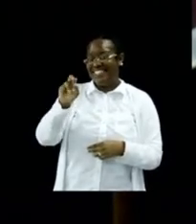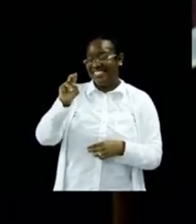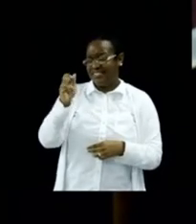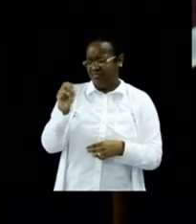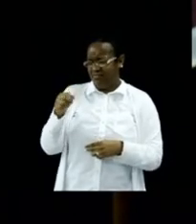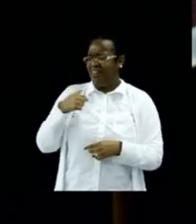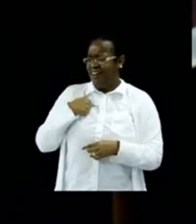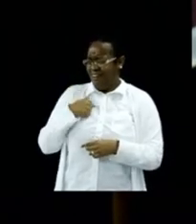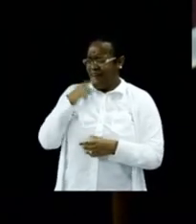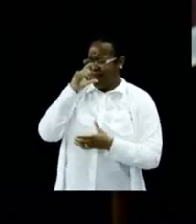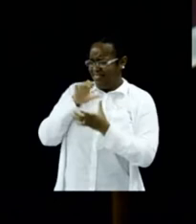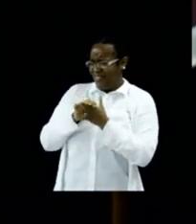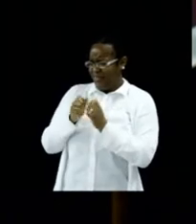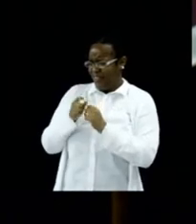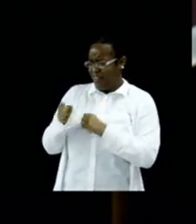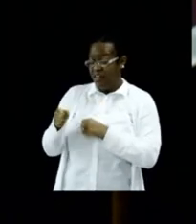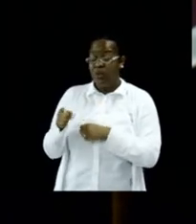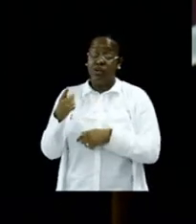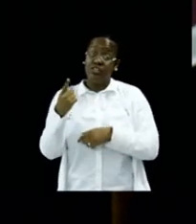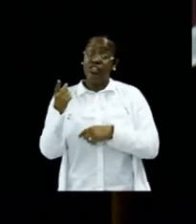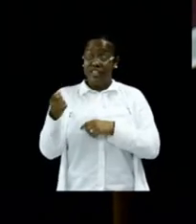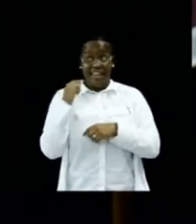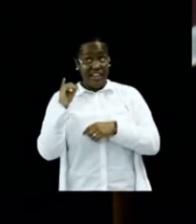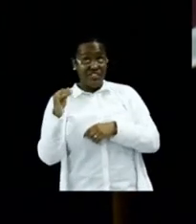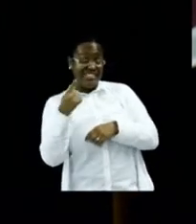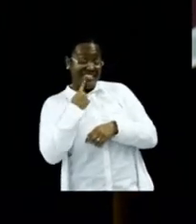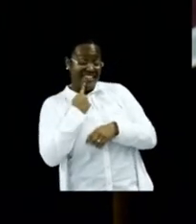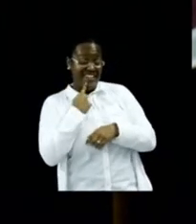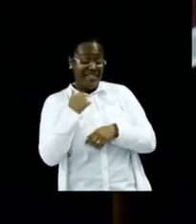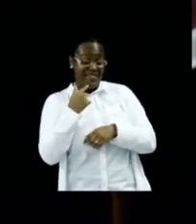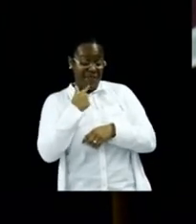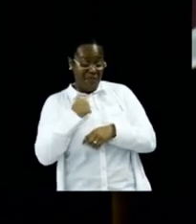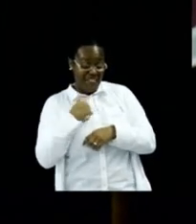this story, she said I didn't interview well, so I took heed to that.